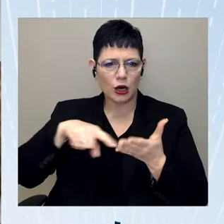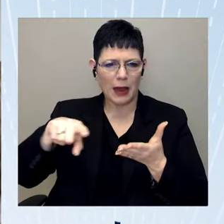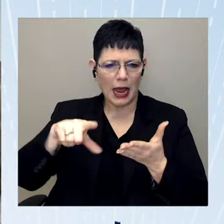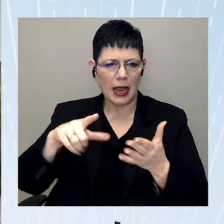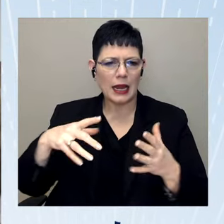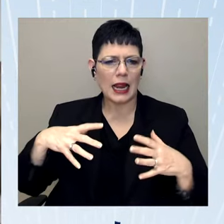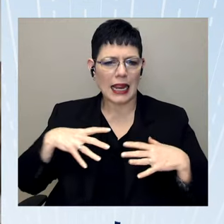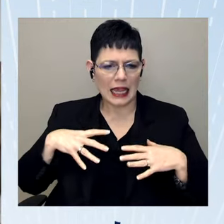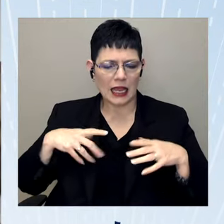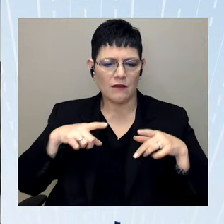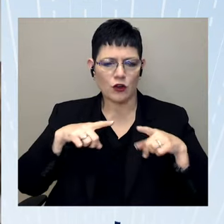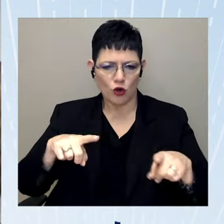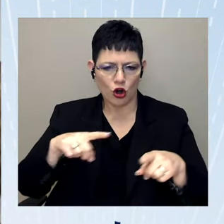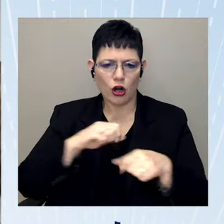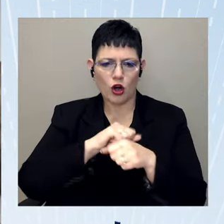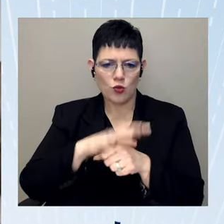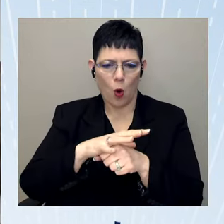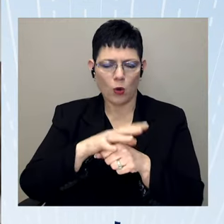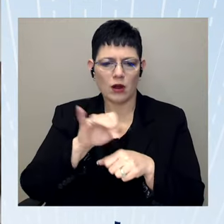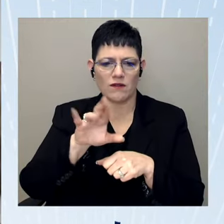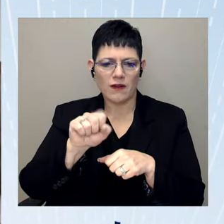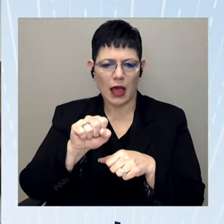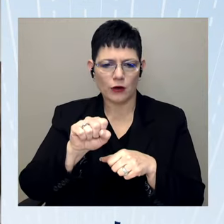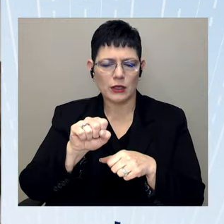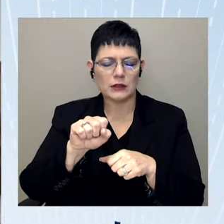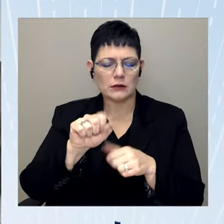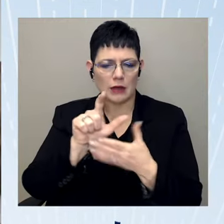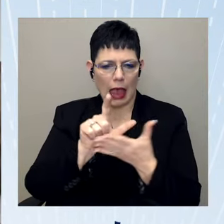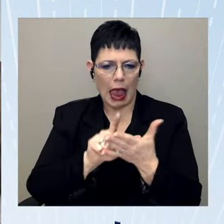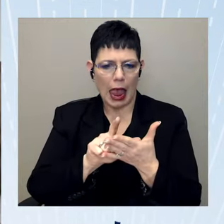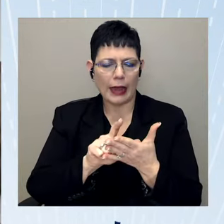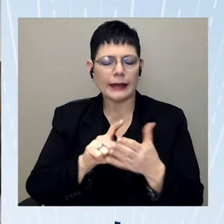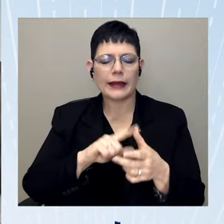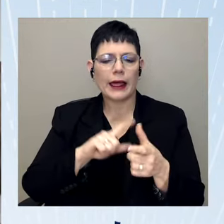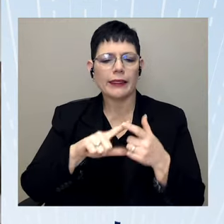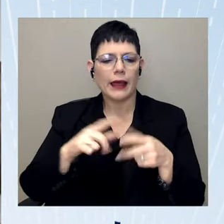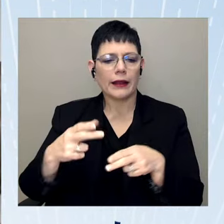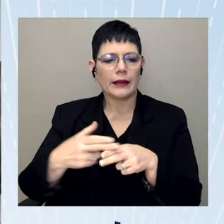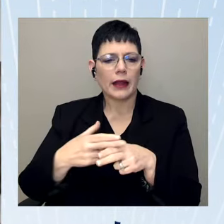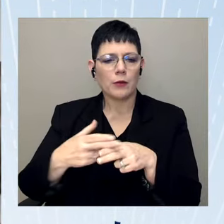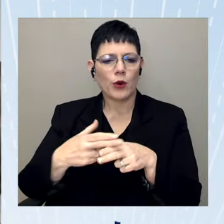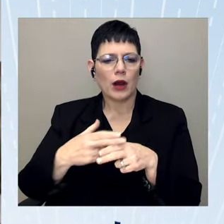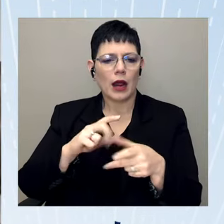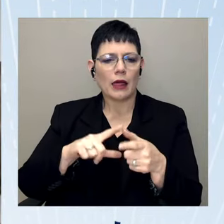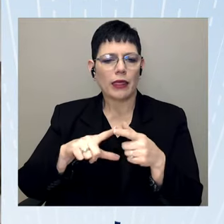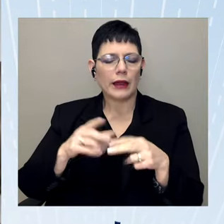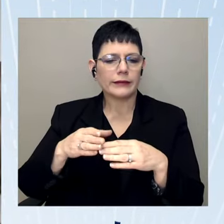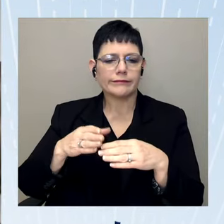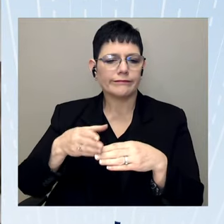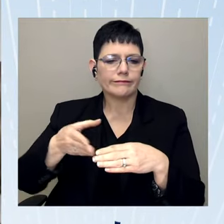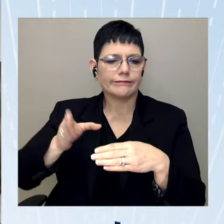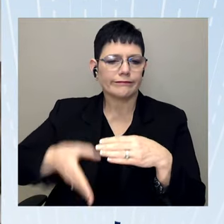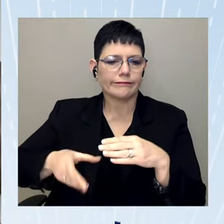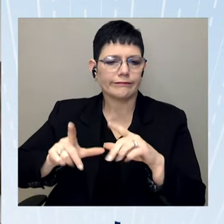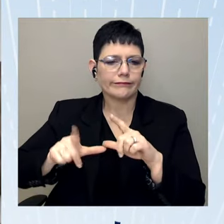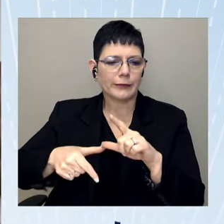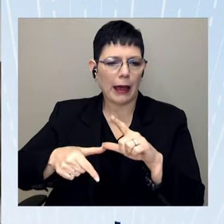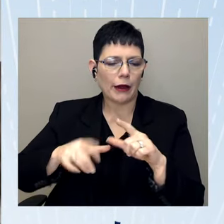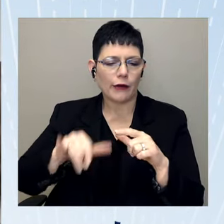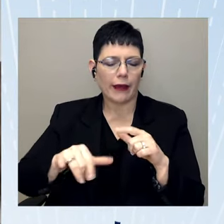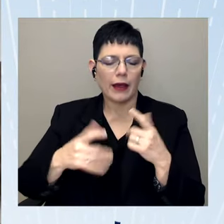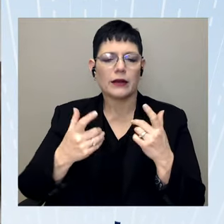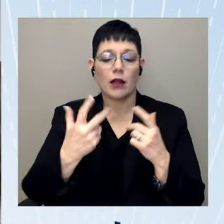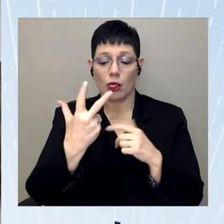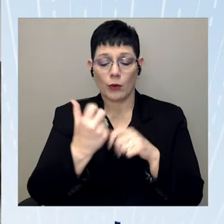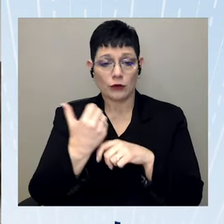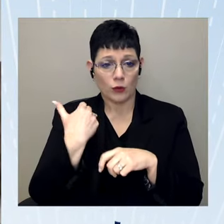Coronavirus Response Act, only to later hear that it was temporary and that it had expired. 3 years ago, my husband and